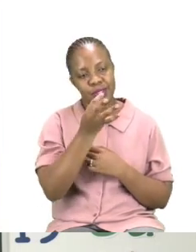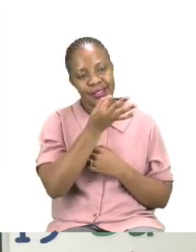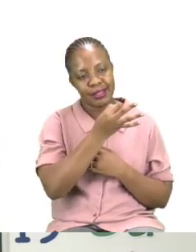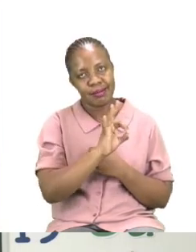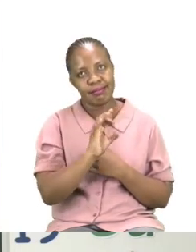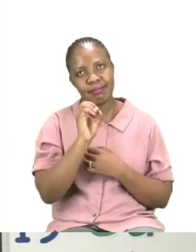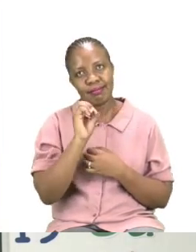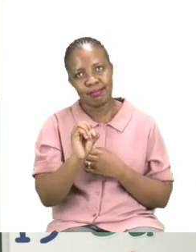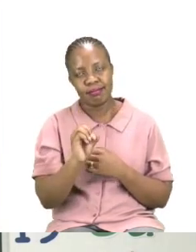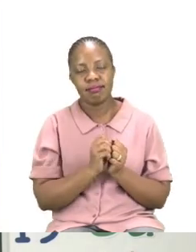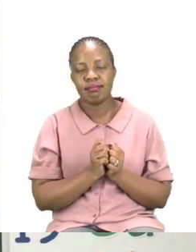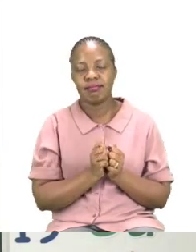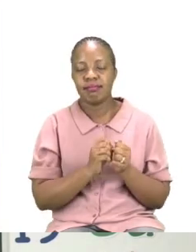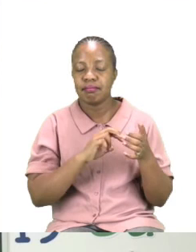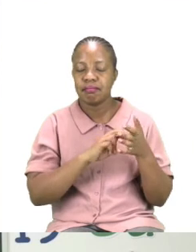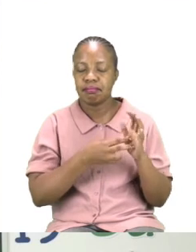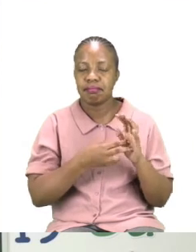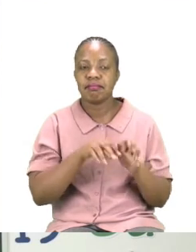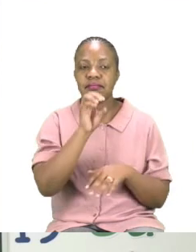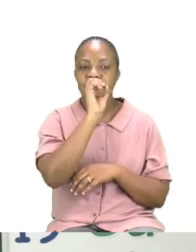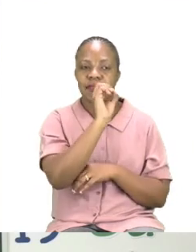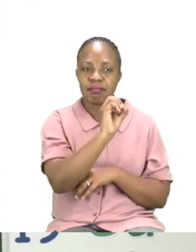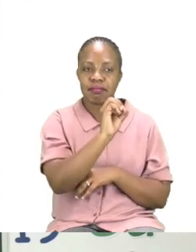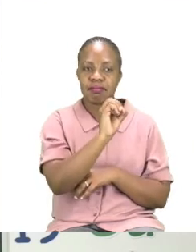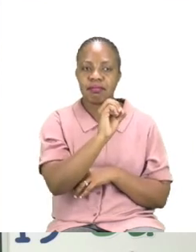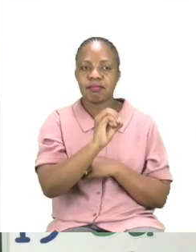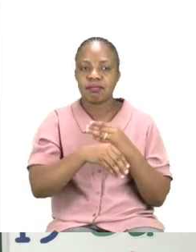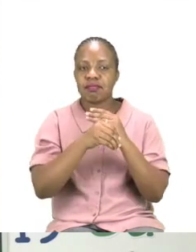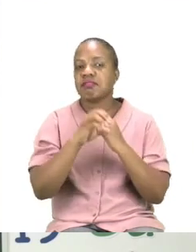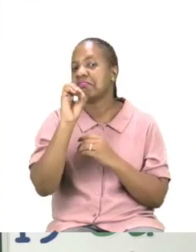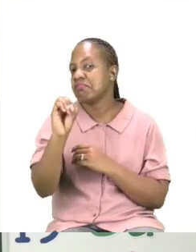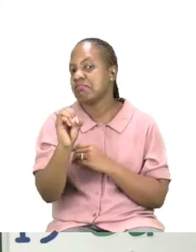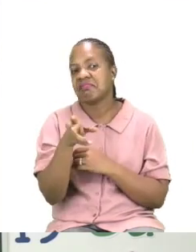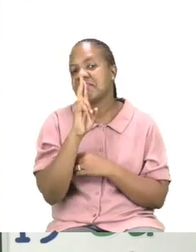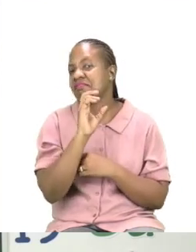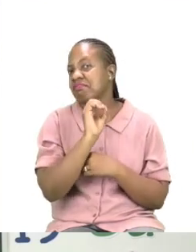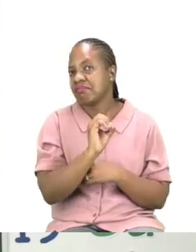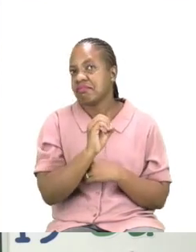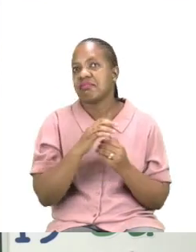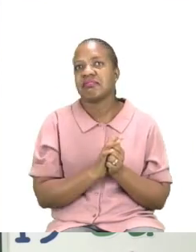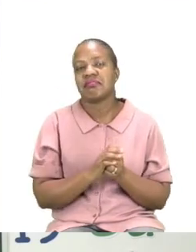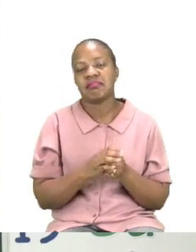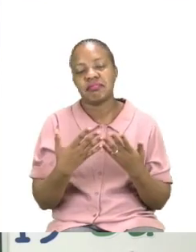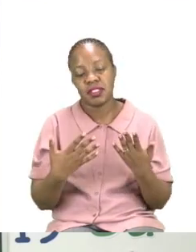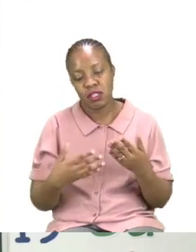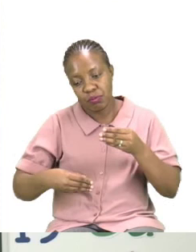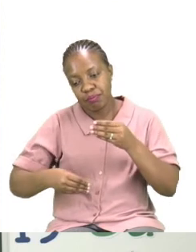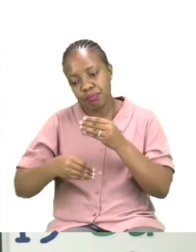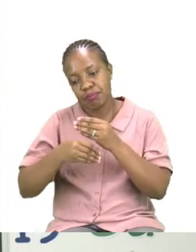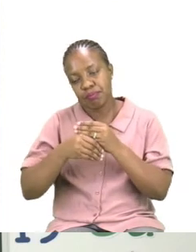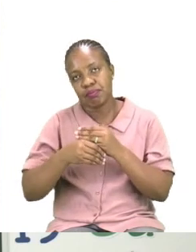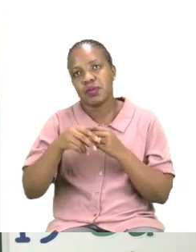0 equals 0. Then we are going to now add our units because we